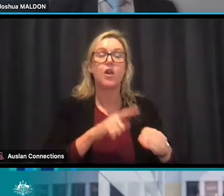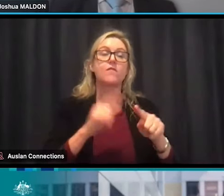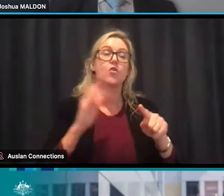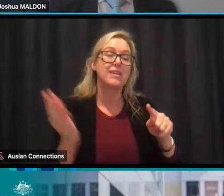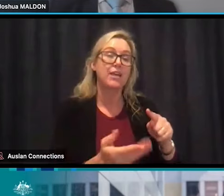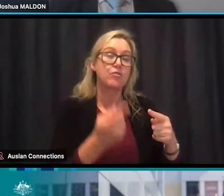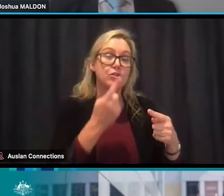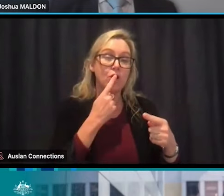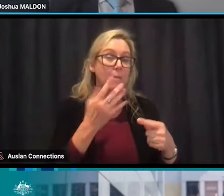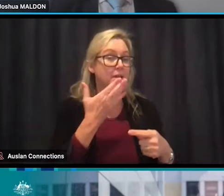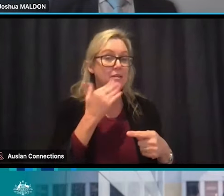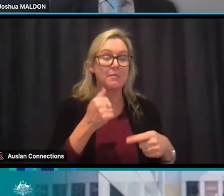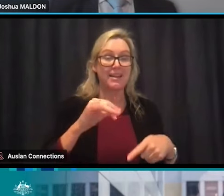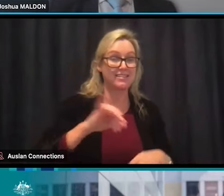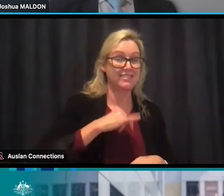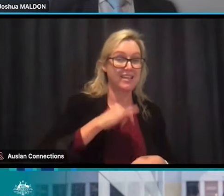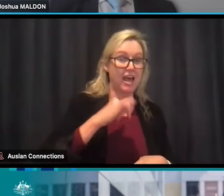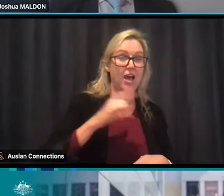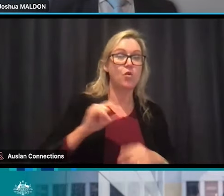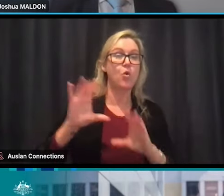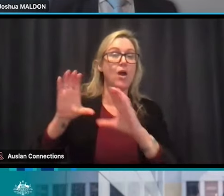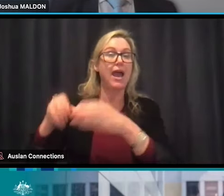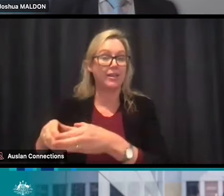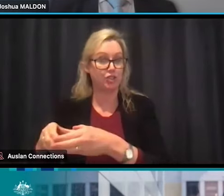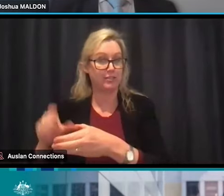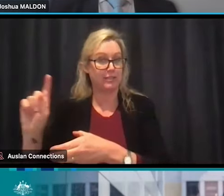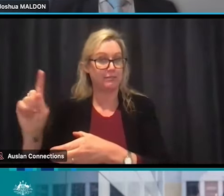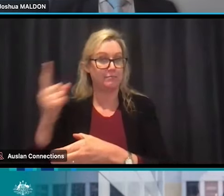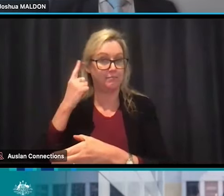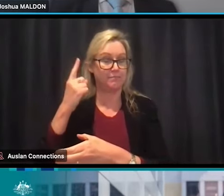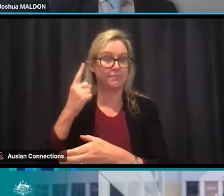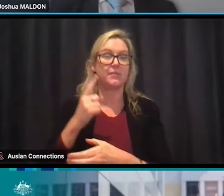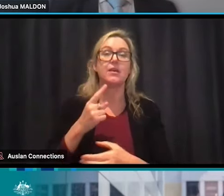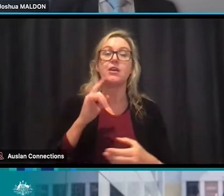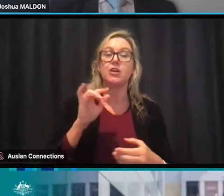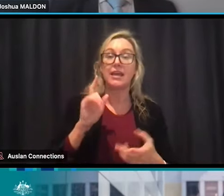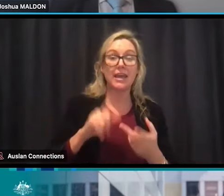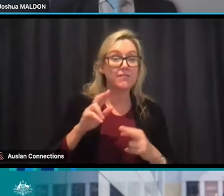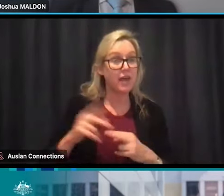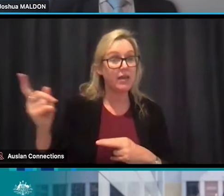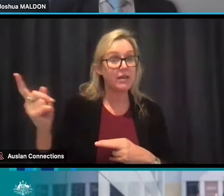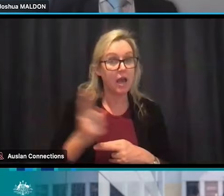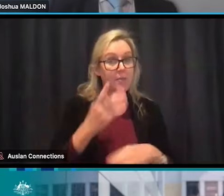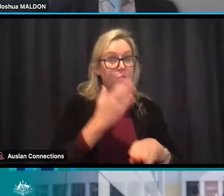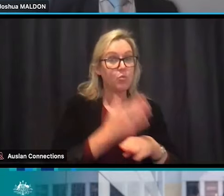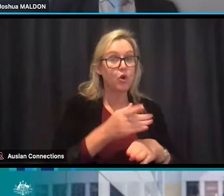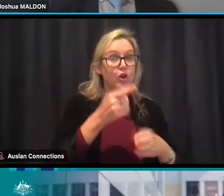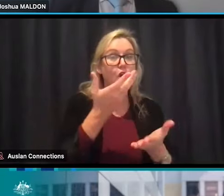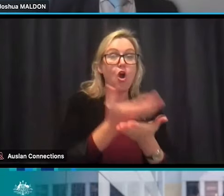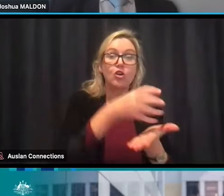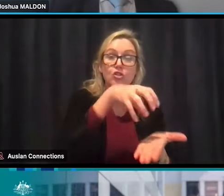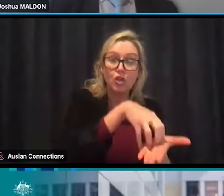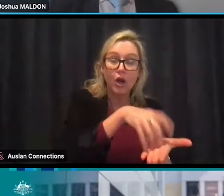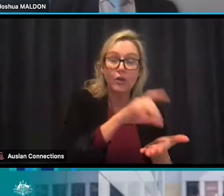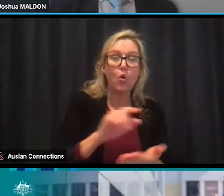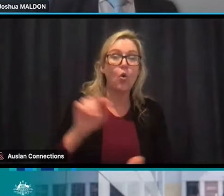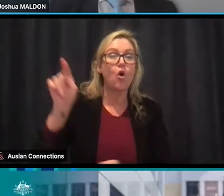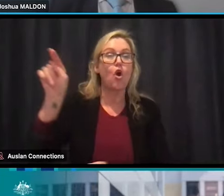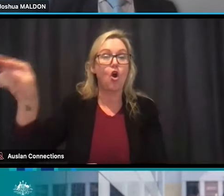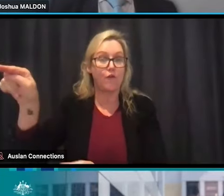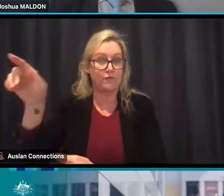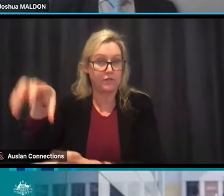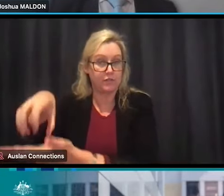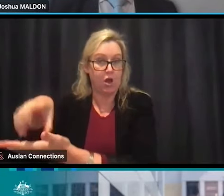matters if they're employees or agency staff, just whether they work on or off-site. By streamlining